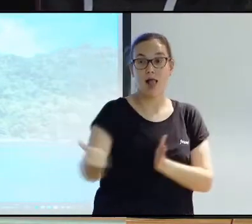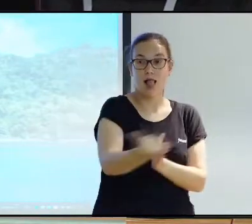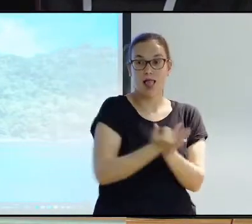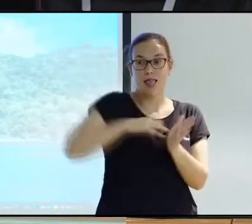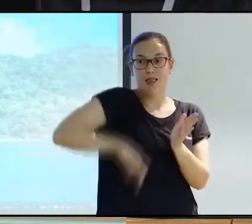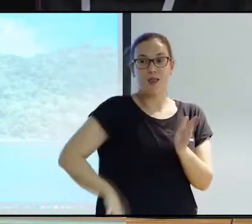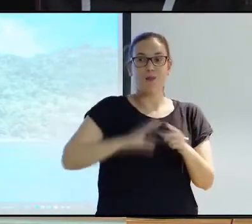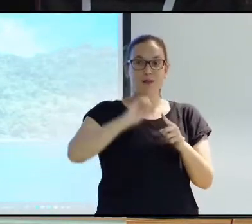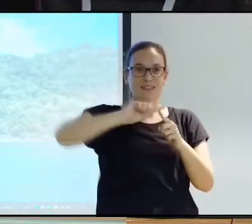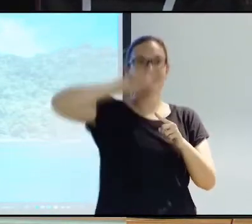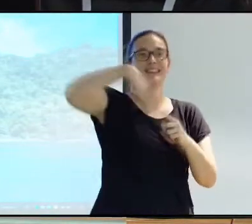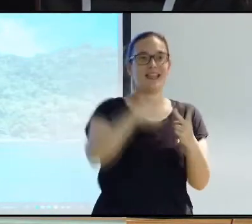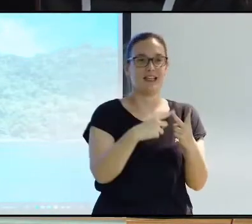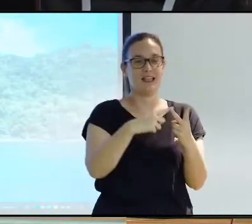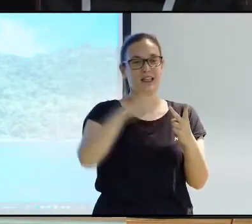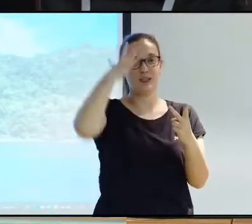able to earn money, and I'd be able to